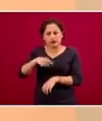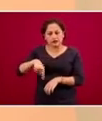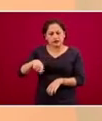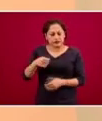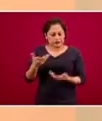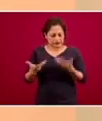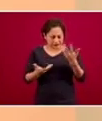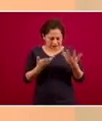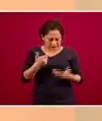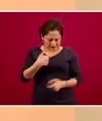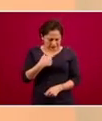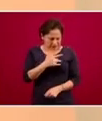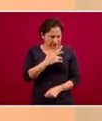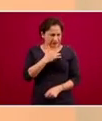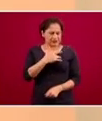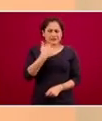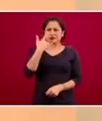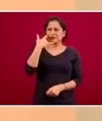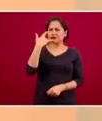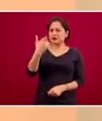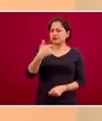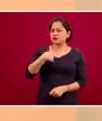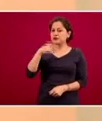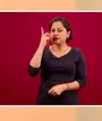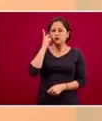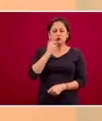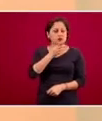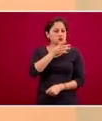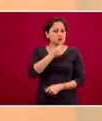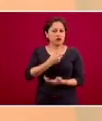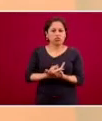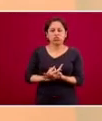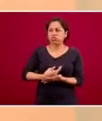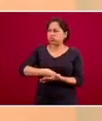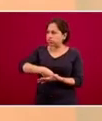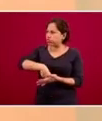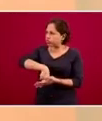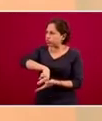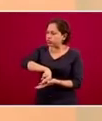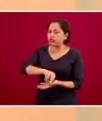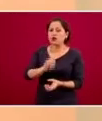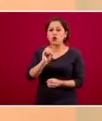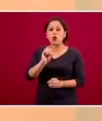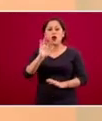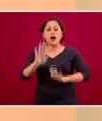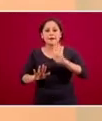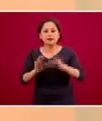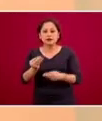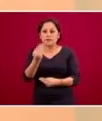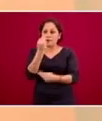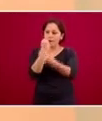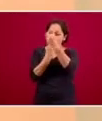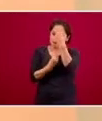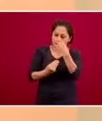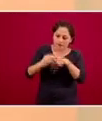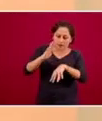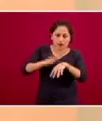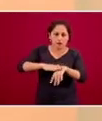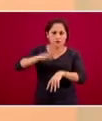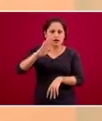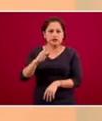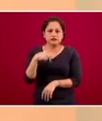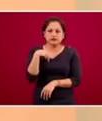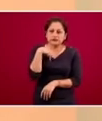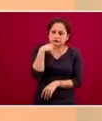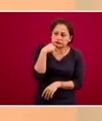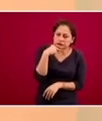to drink more often, for example, or they're eating more than usual, or maybe they're stressed